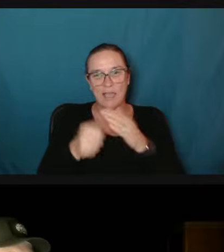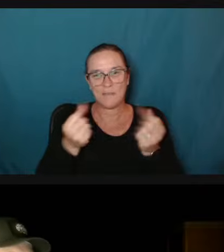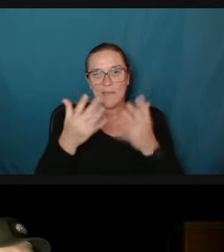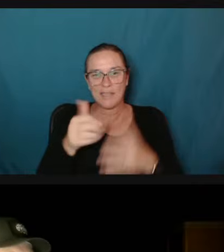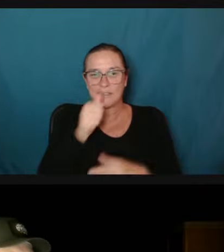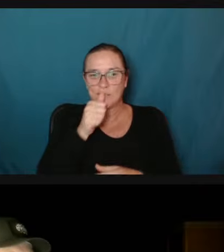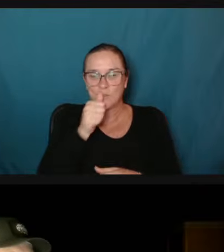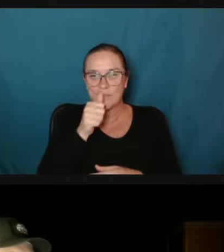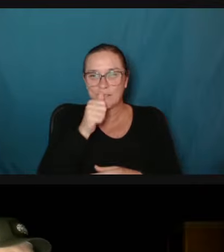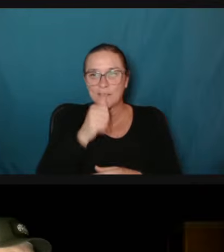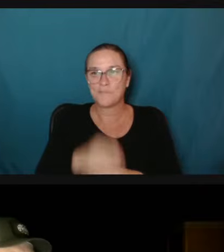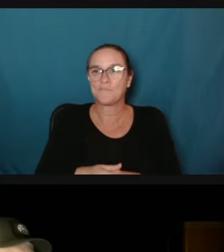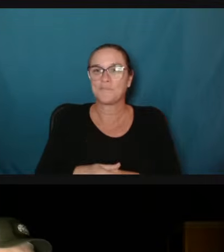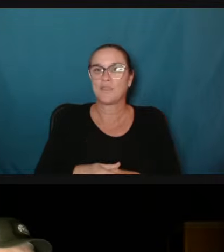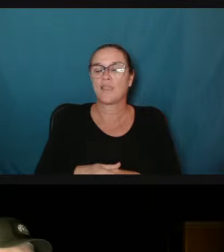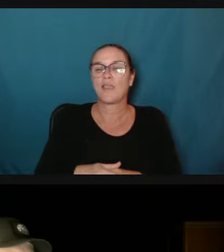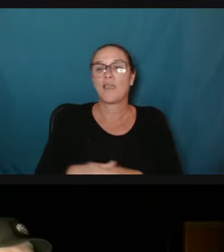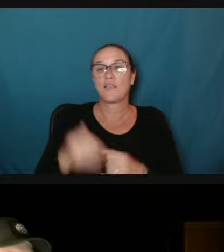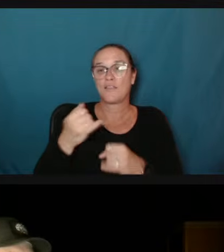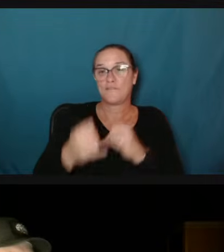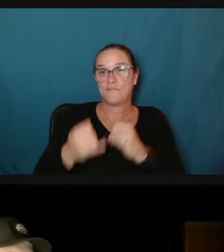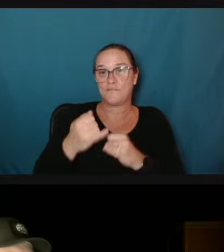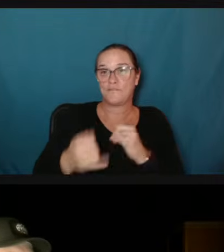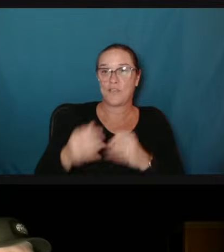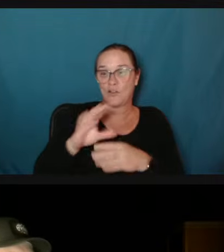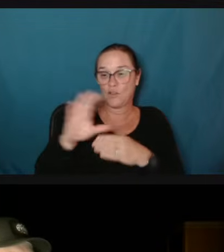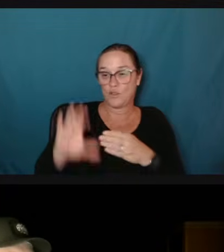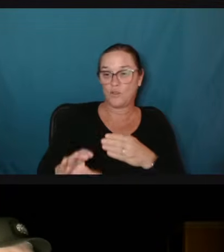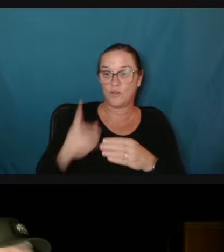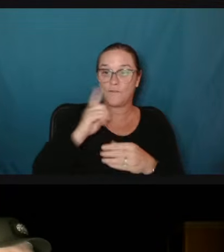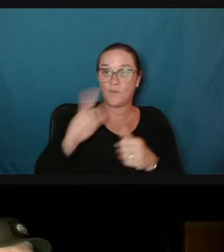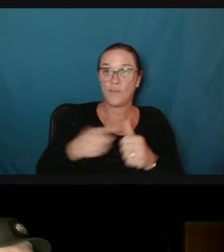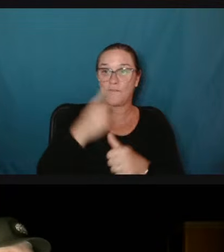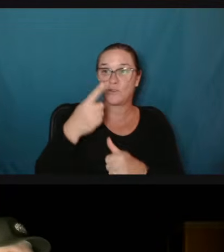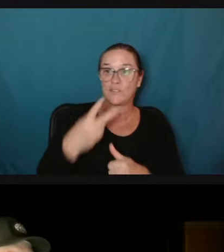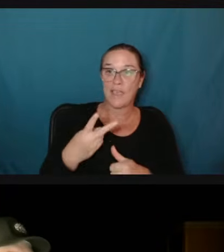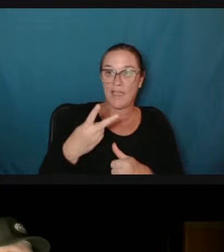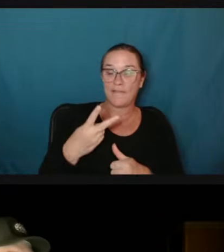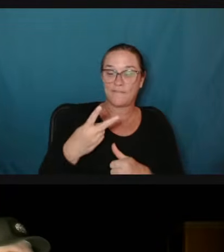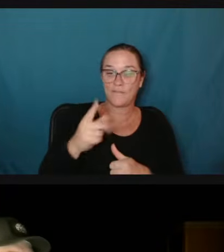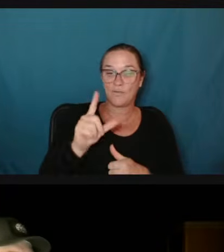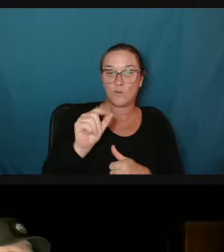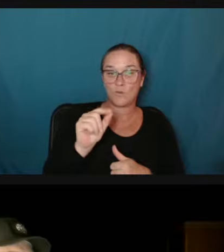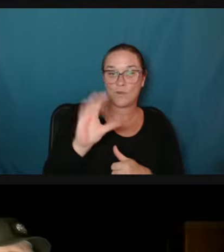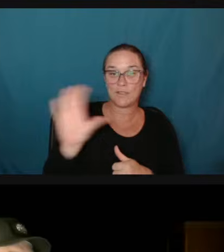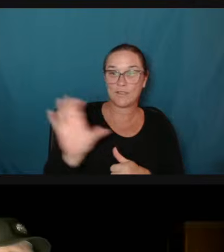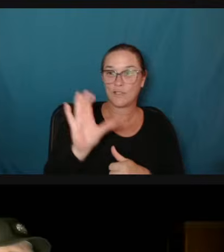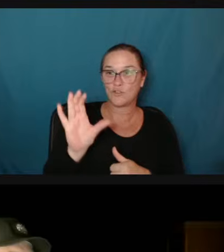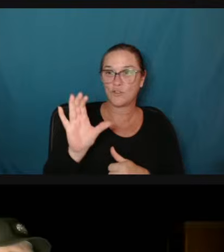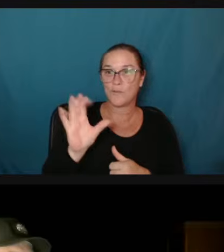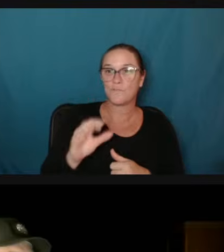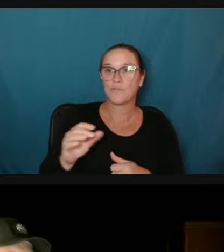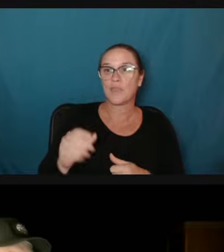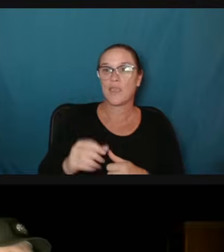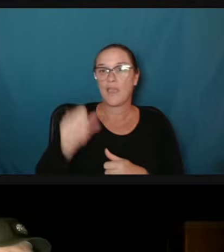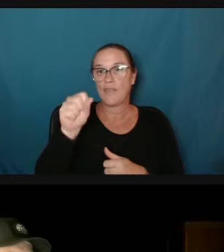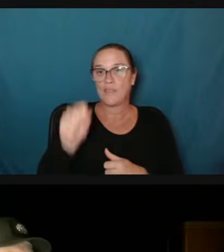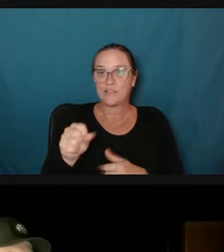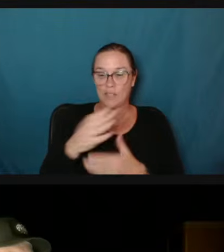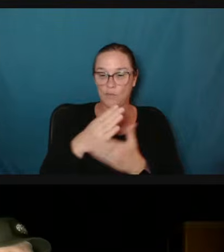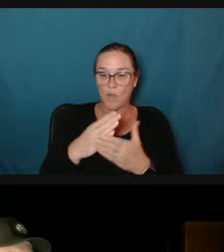The final conclusion was that at least through the first half of the 20th century, the south side of the volcano was moving